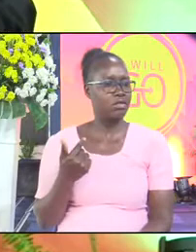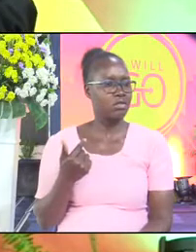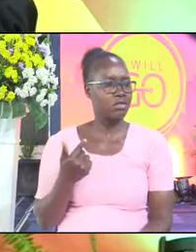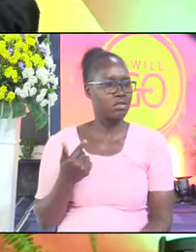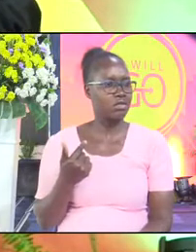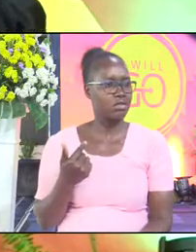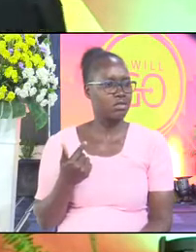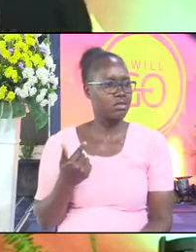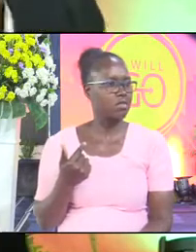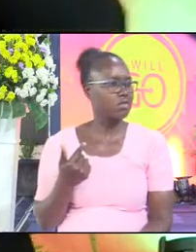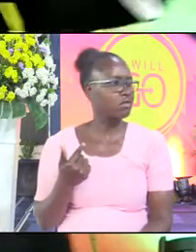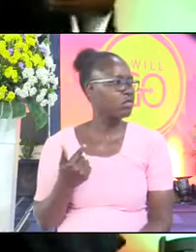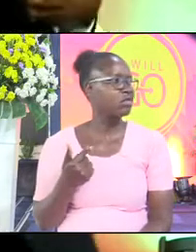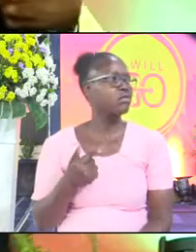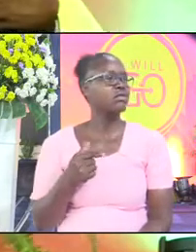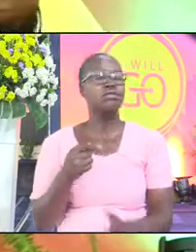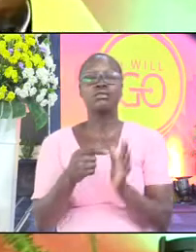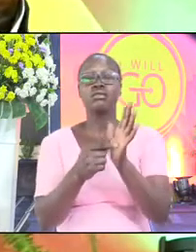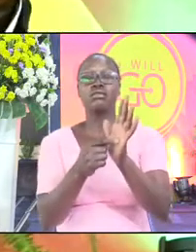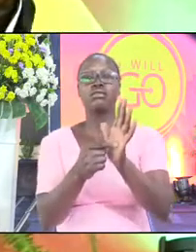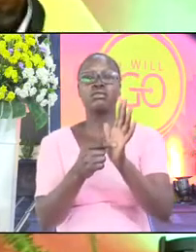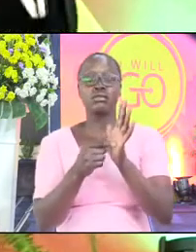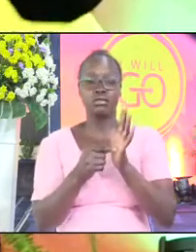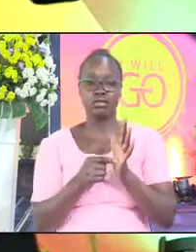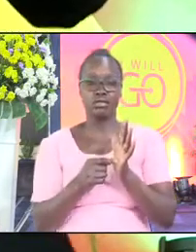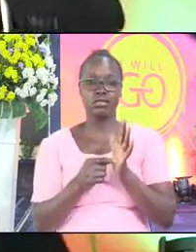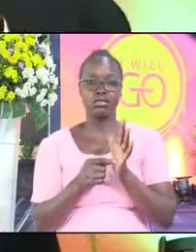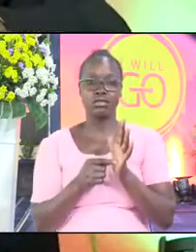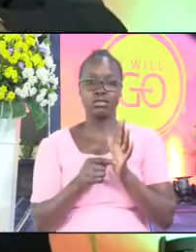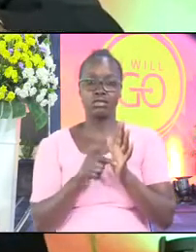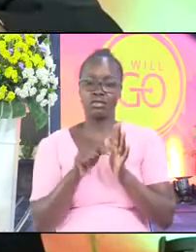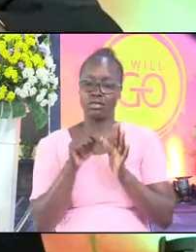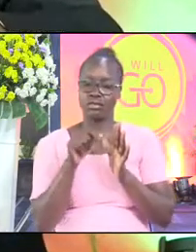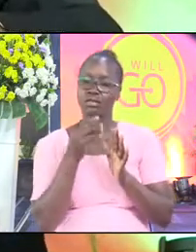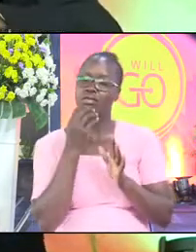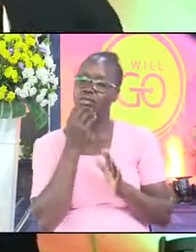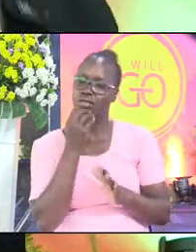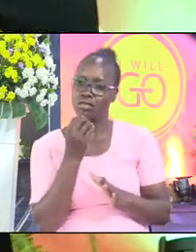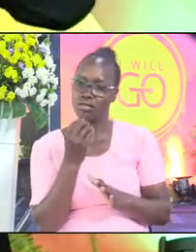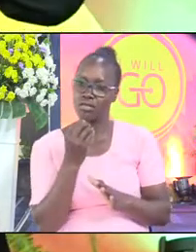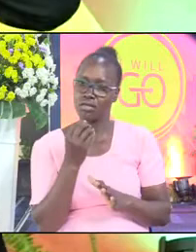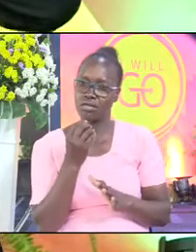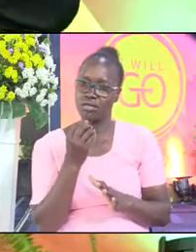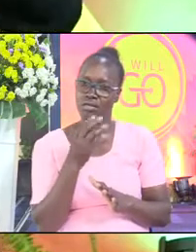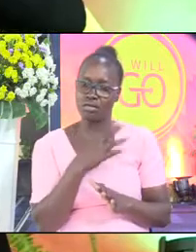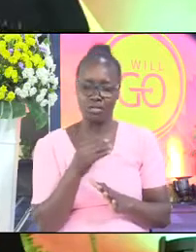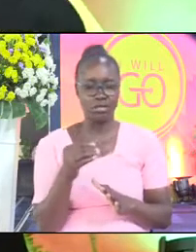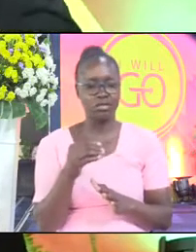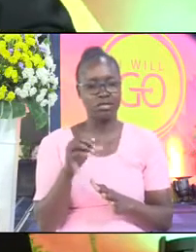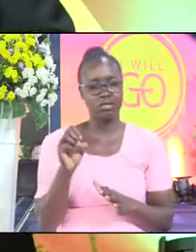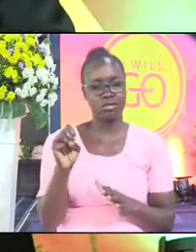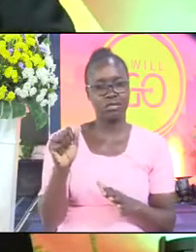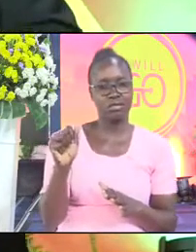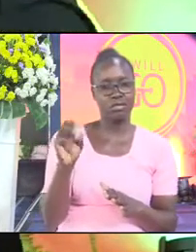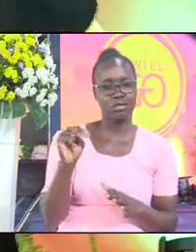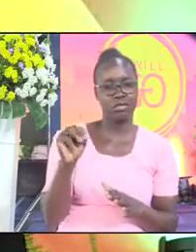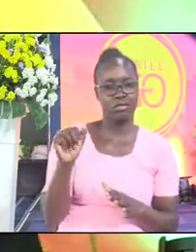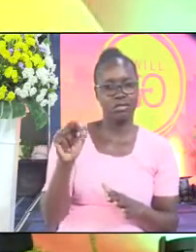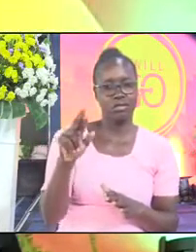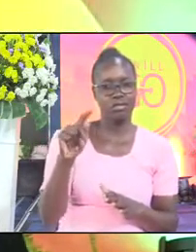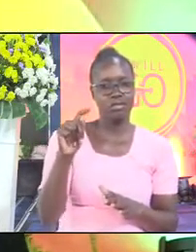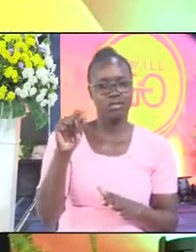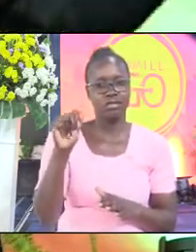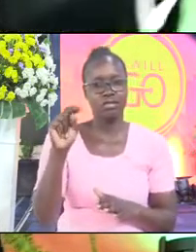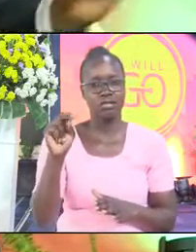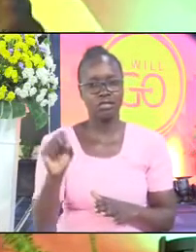ouch. He showed me that Jews and Samaritans